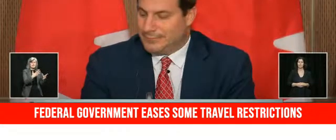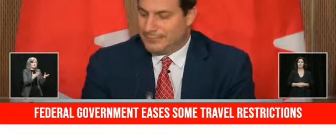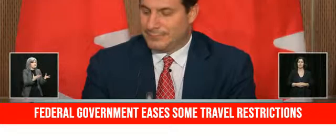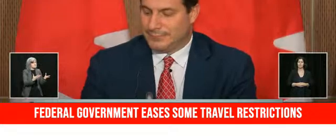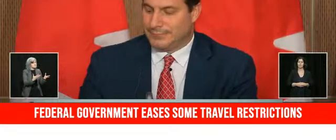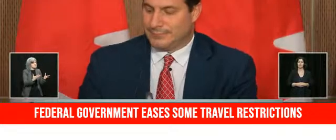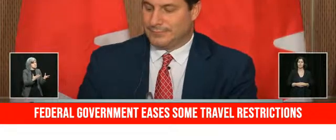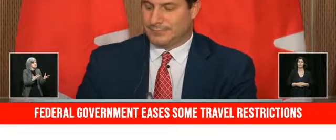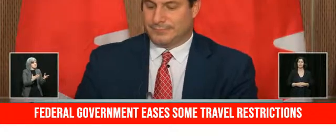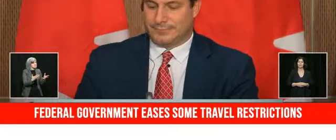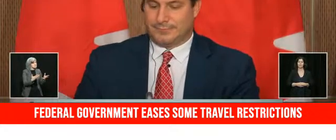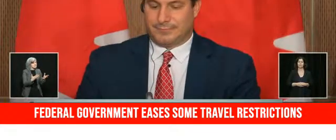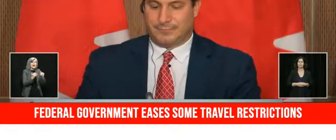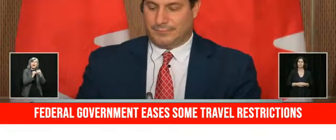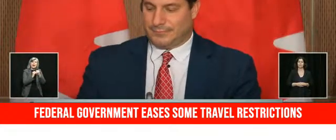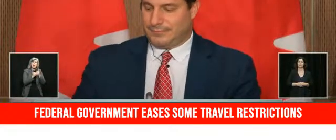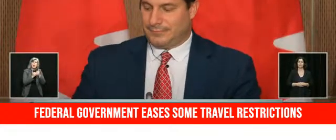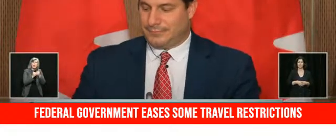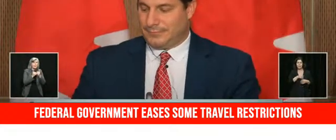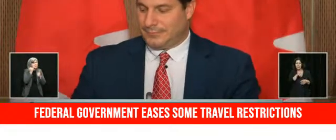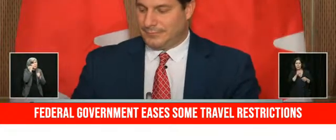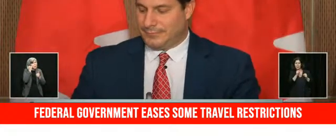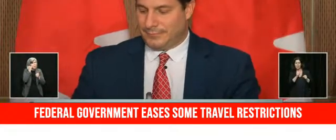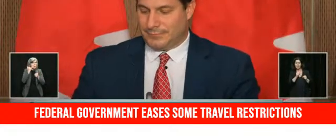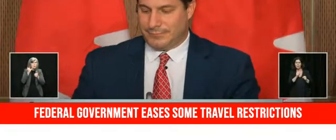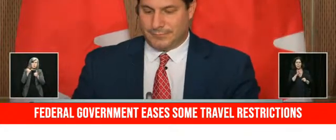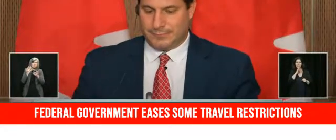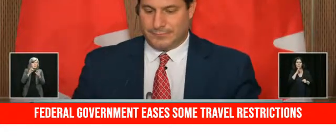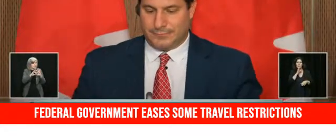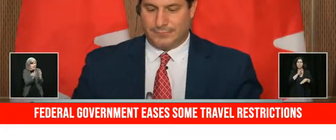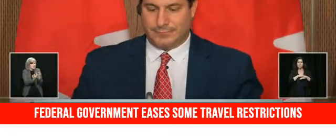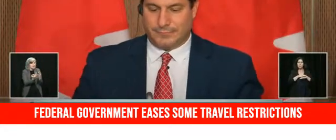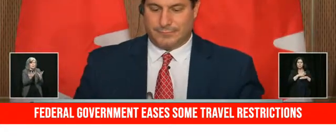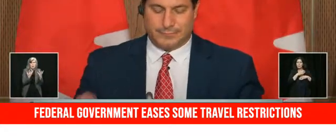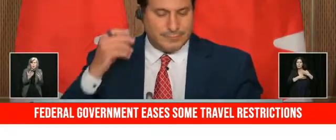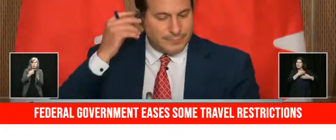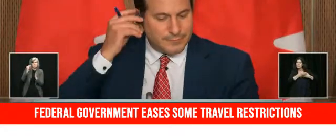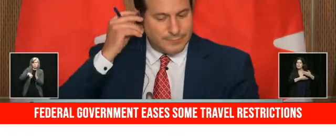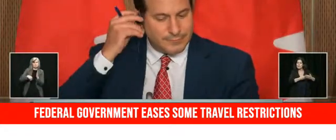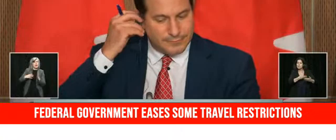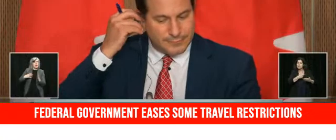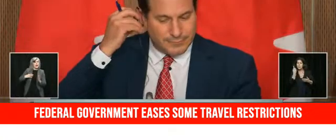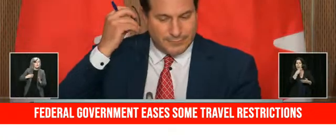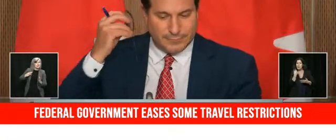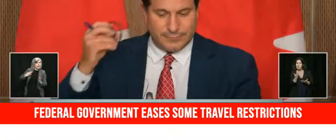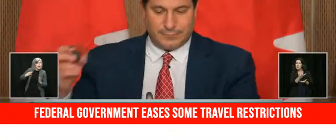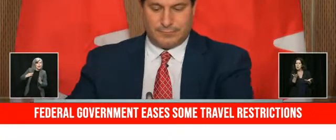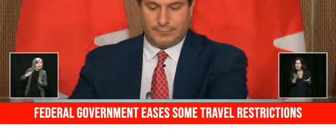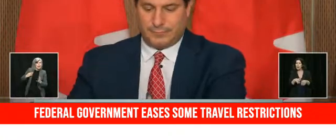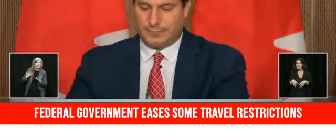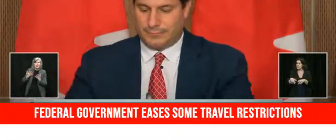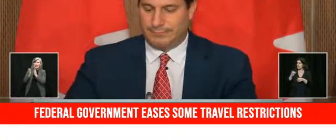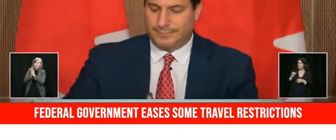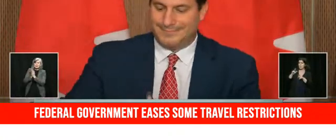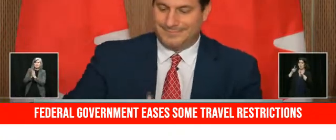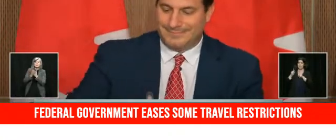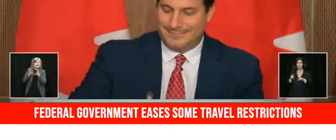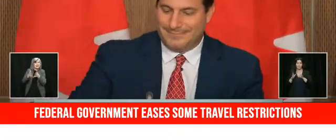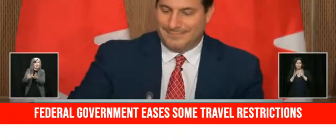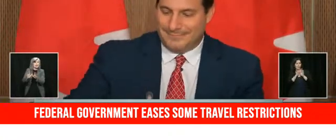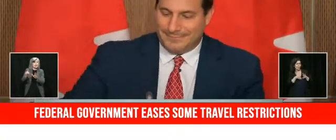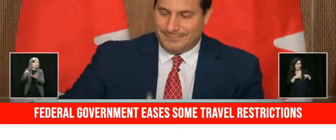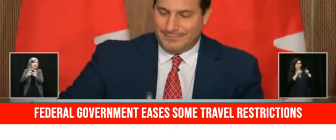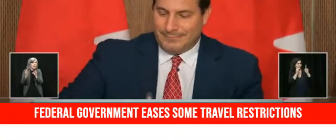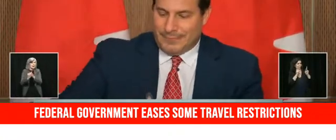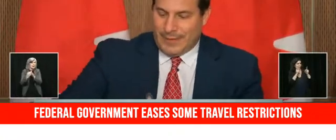look like exactly for those who would have to apply for admission, how quickly it might take, and how, like, is it going to be online? How is it going to